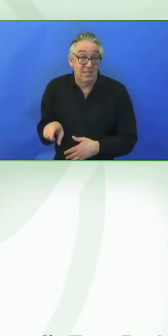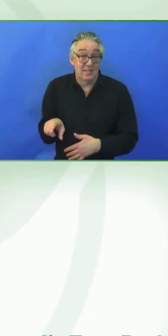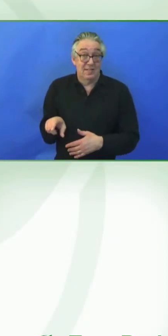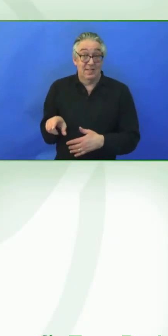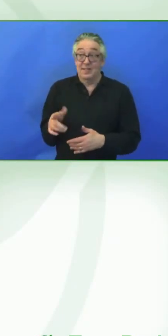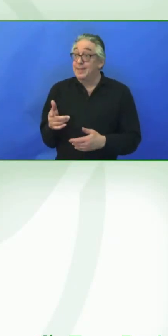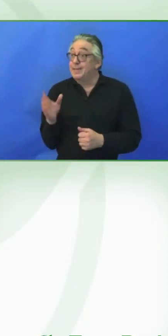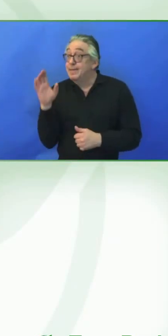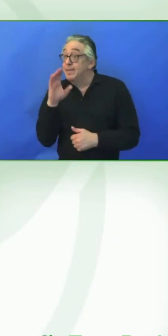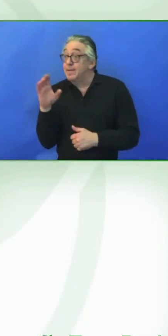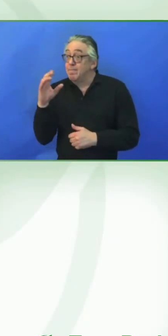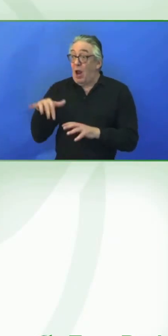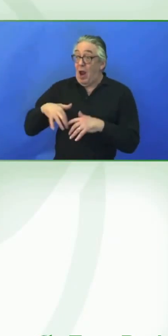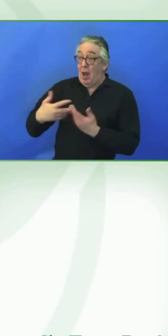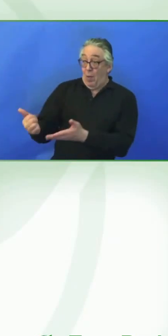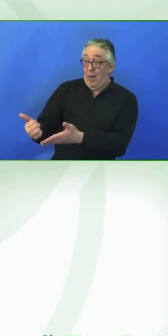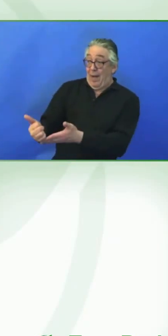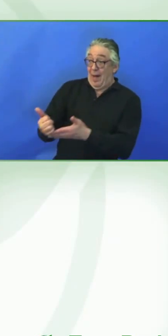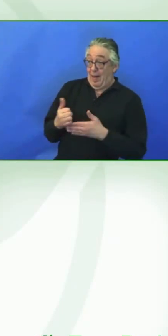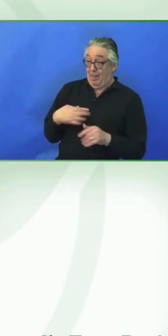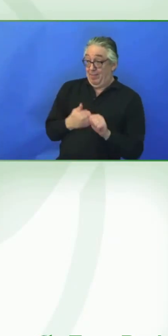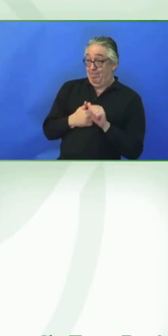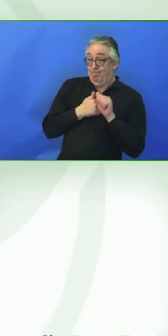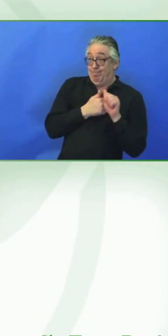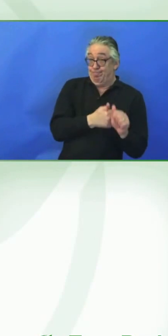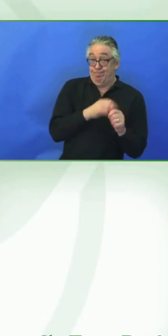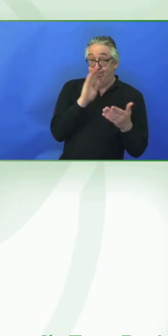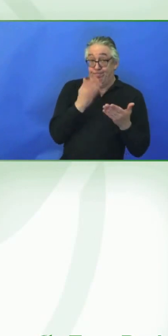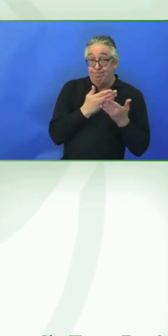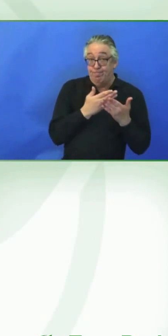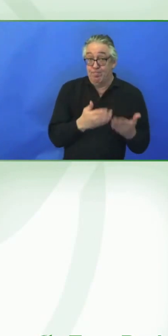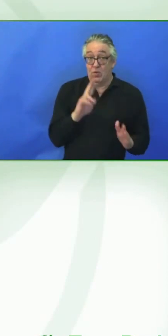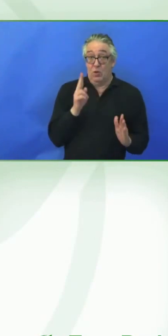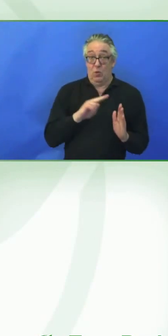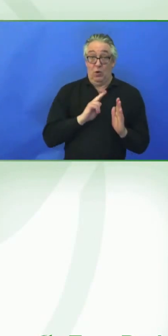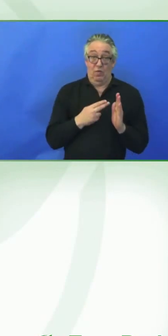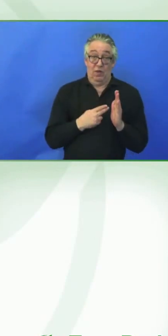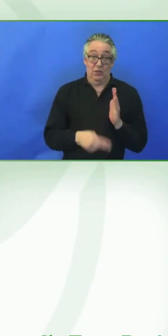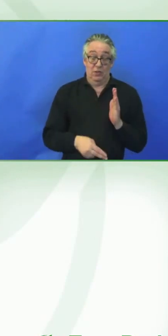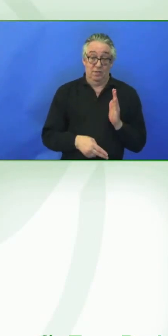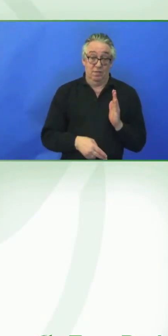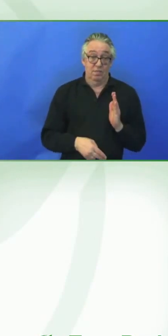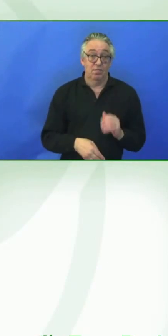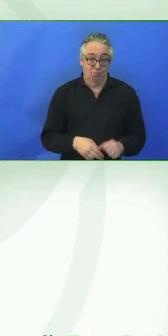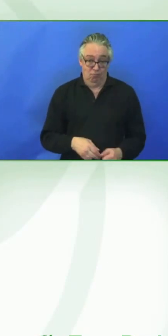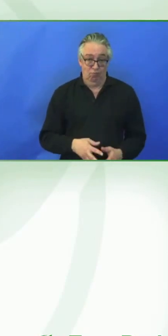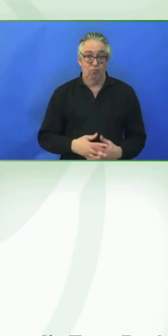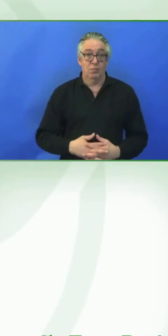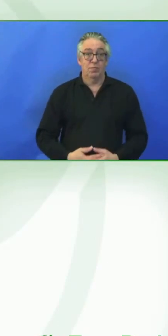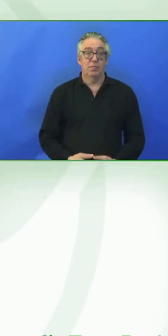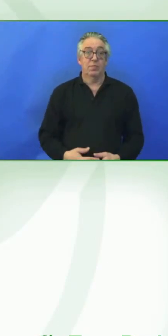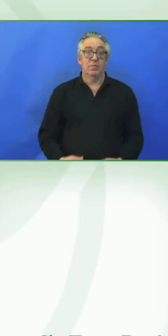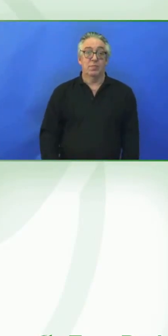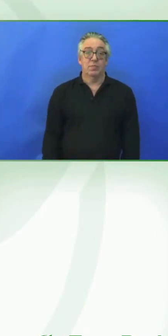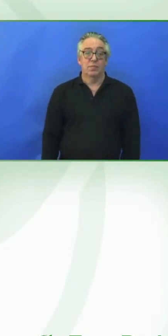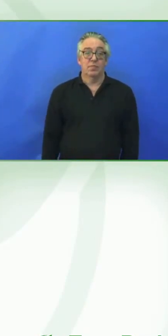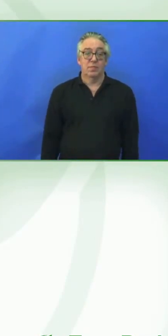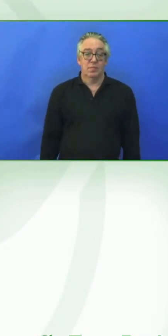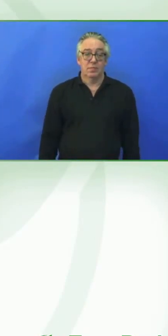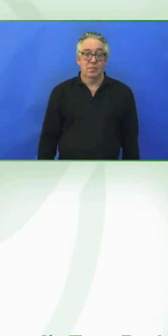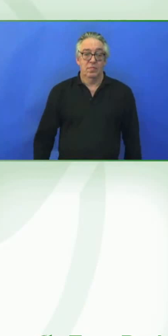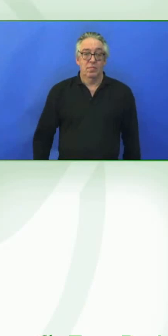treaty to life. And this treaty fits into what we're doing with the Global Sustainable Development Goals.